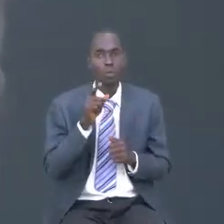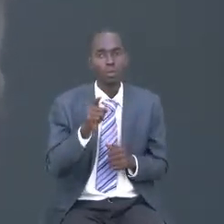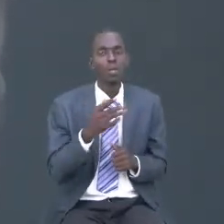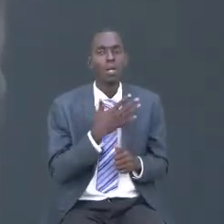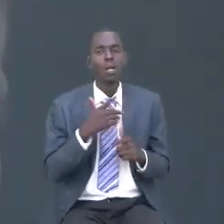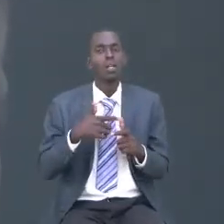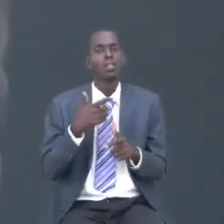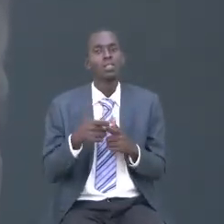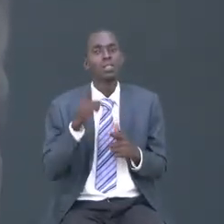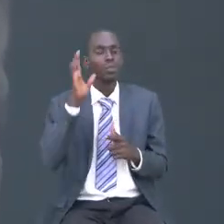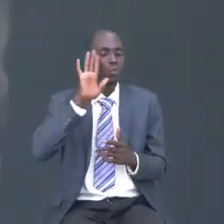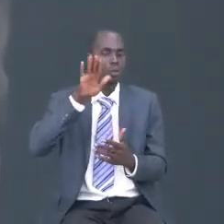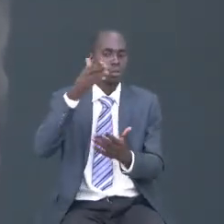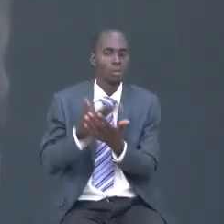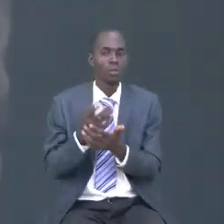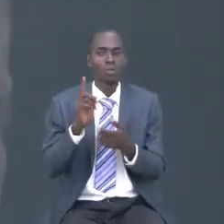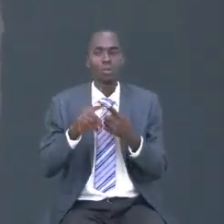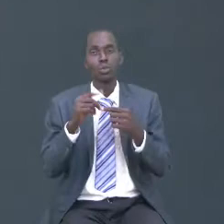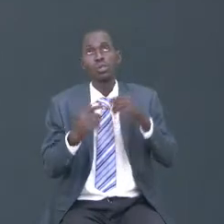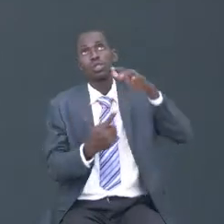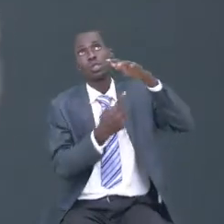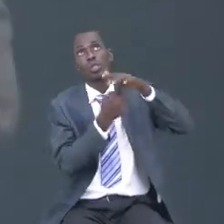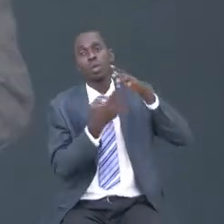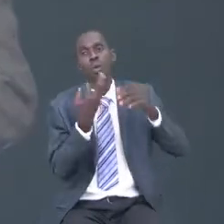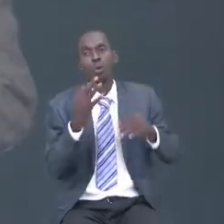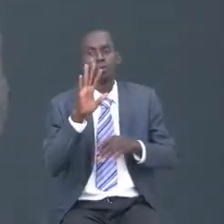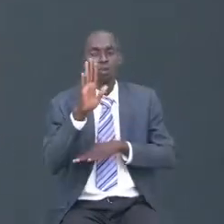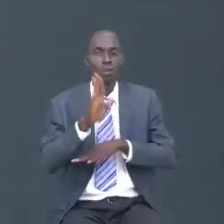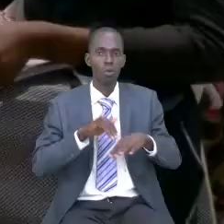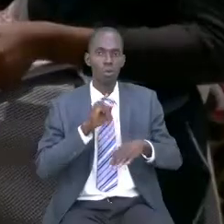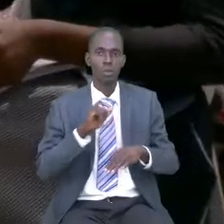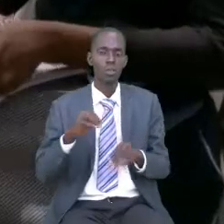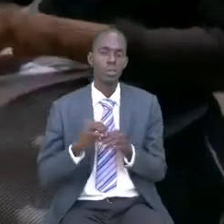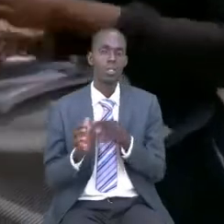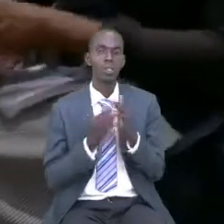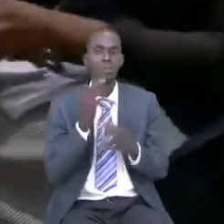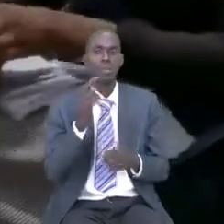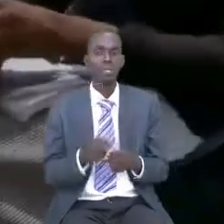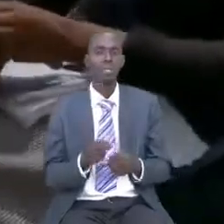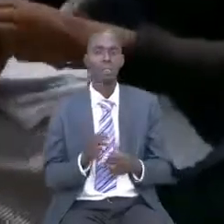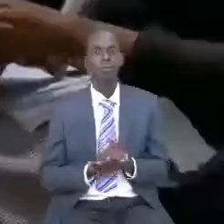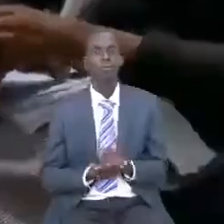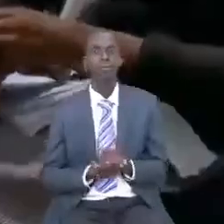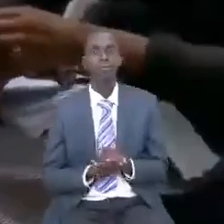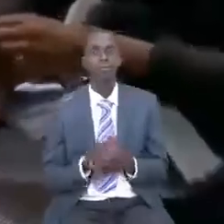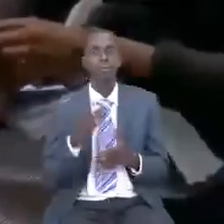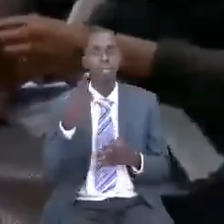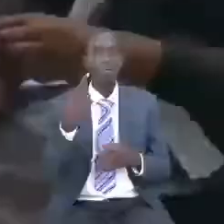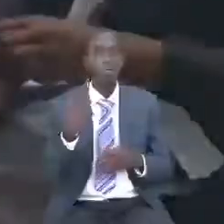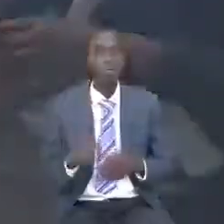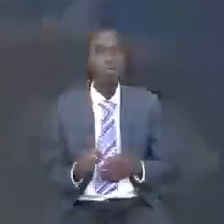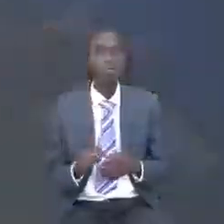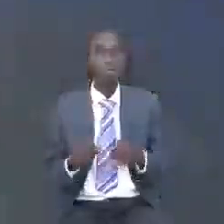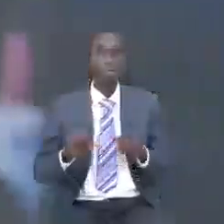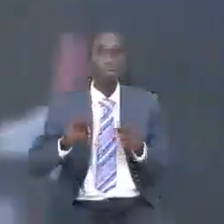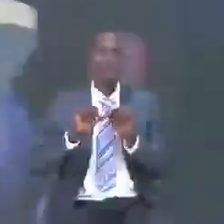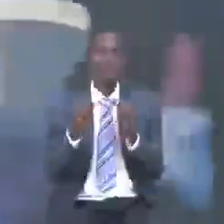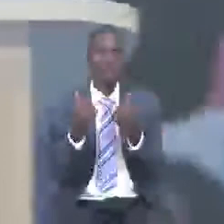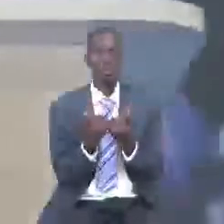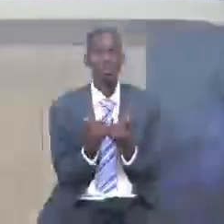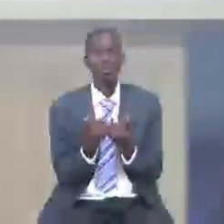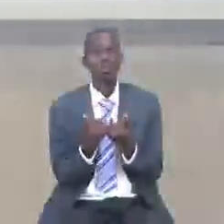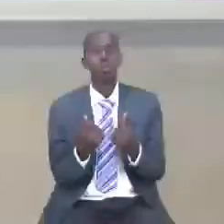will get to the top of your calling in Jesus' name. The partnership with